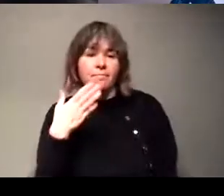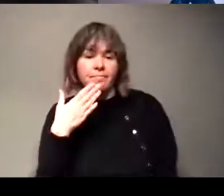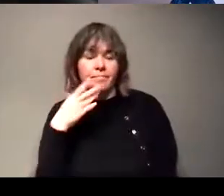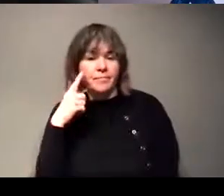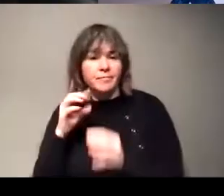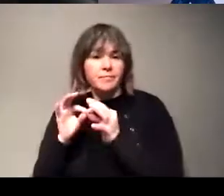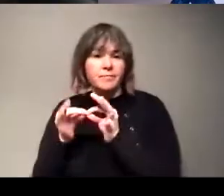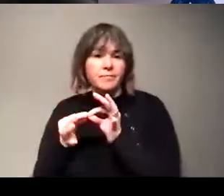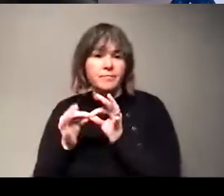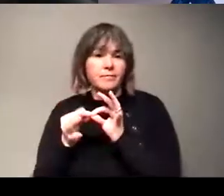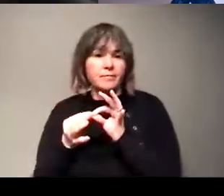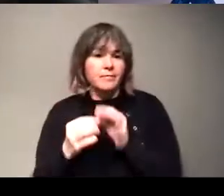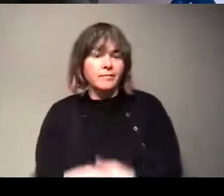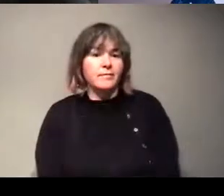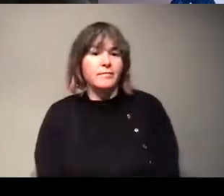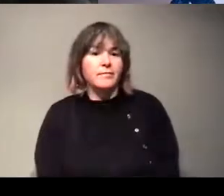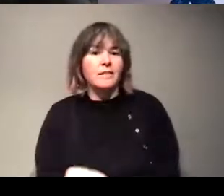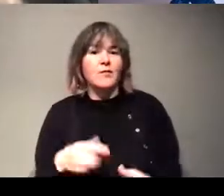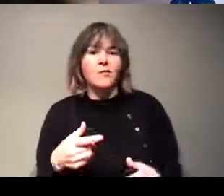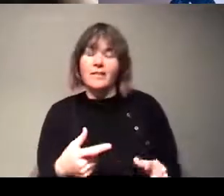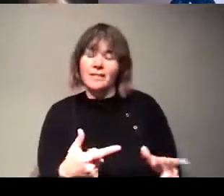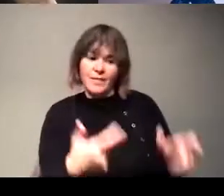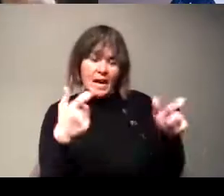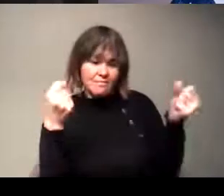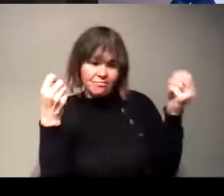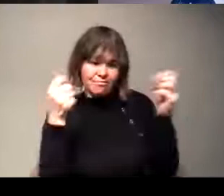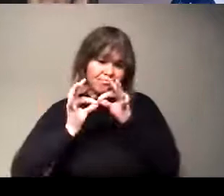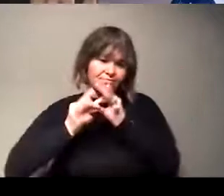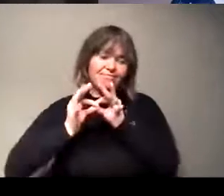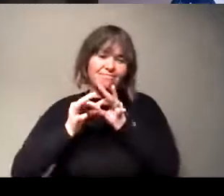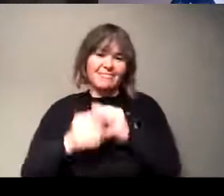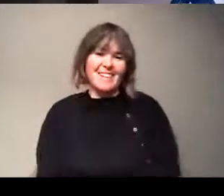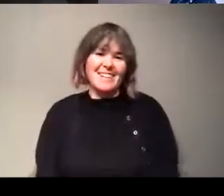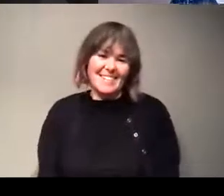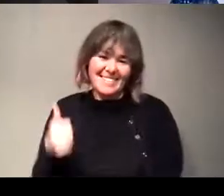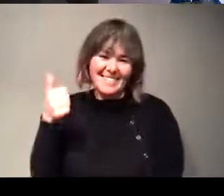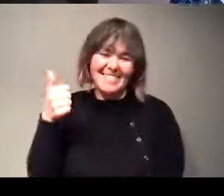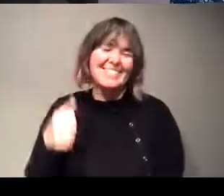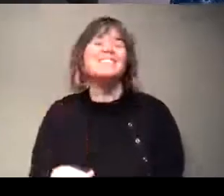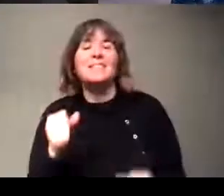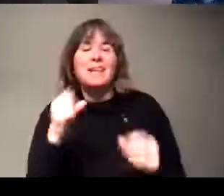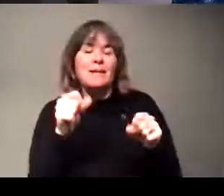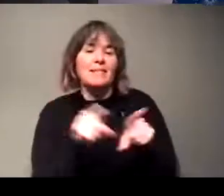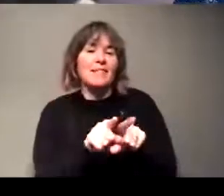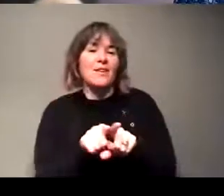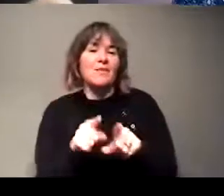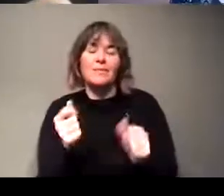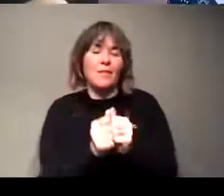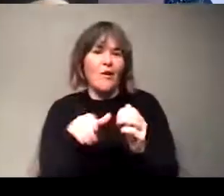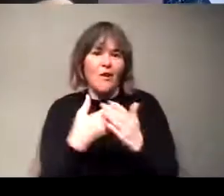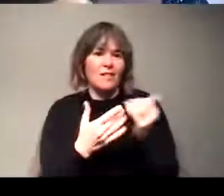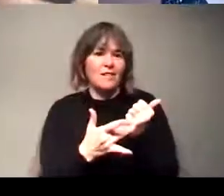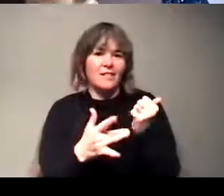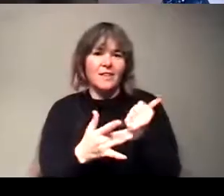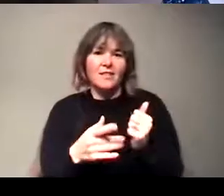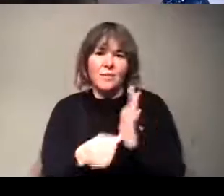for light speed translation. Amazing, as always, with all the technical. You